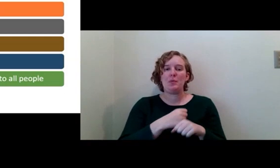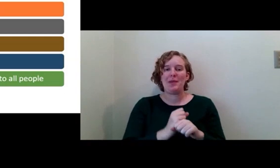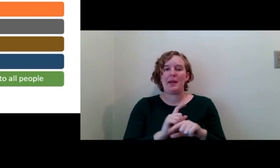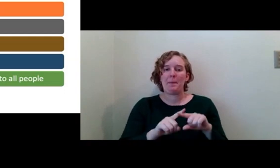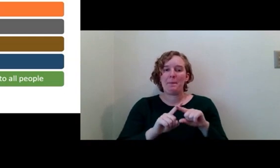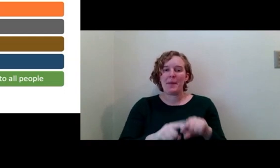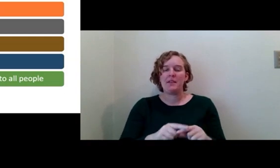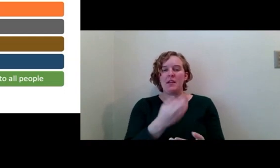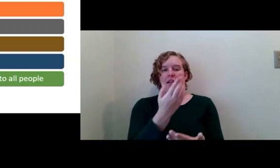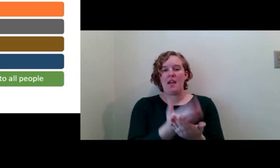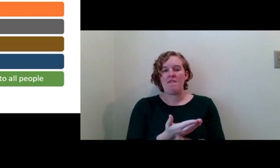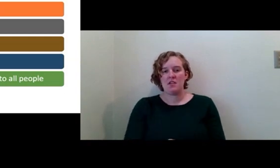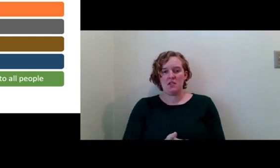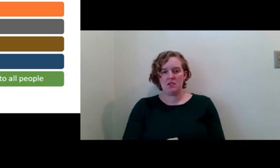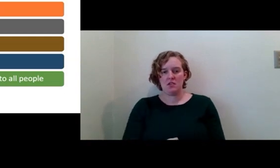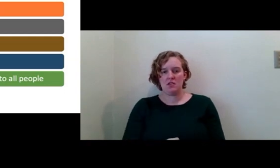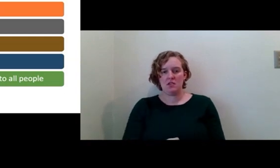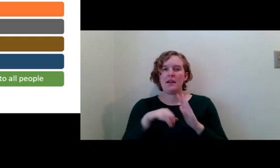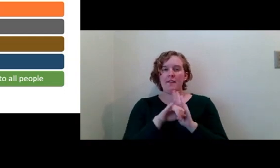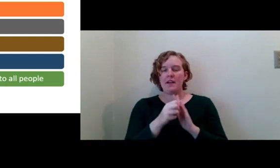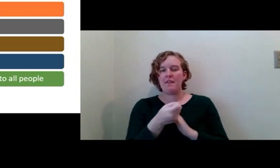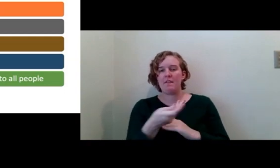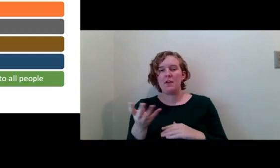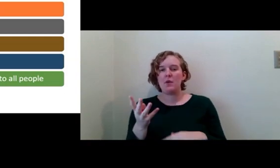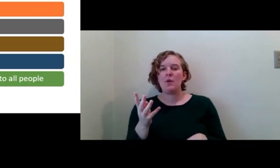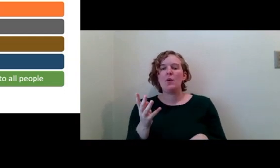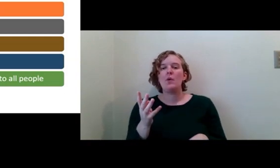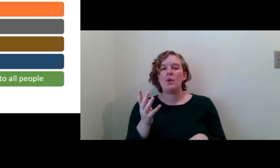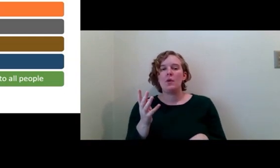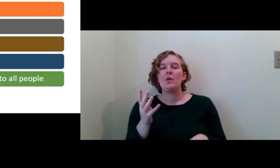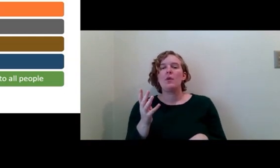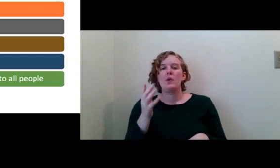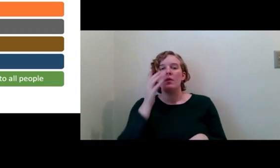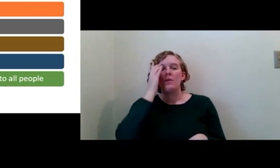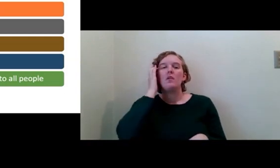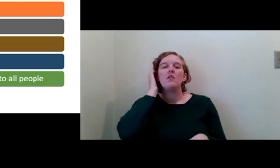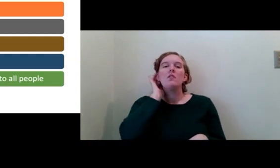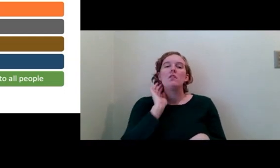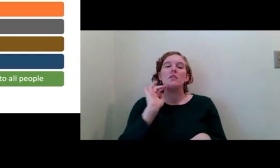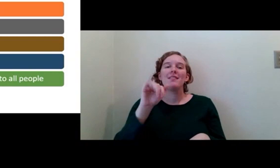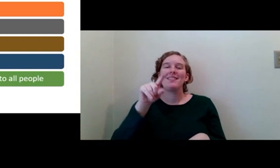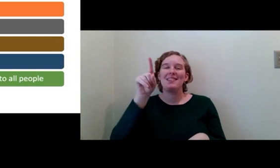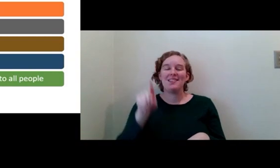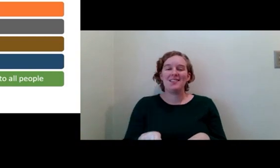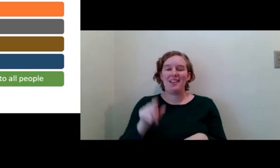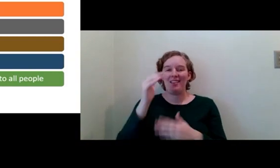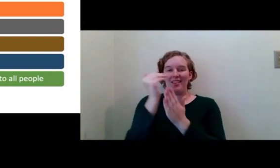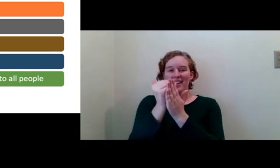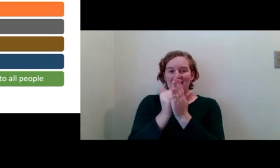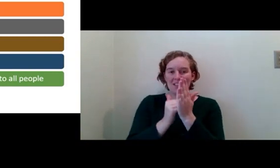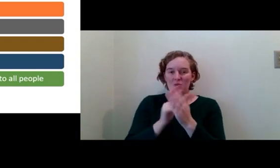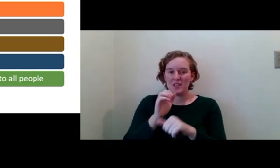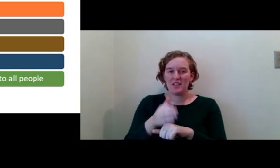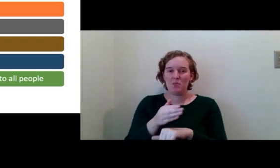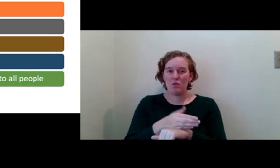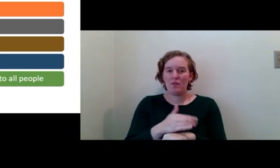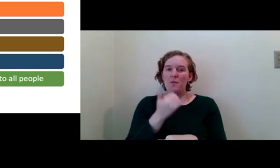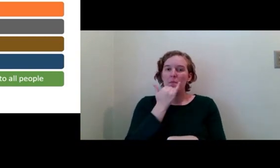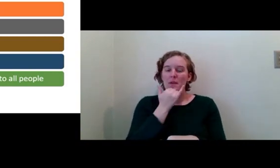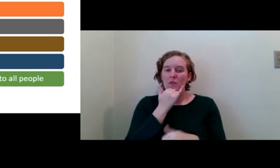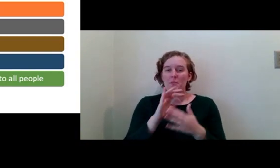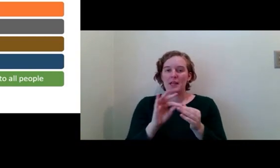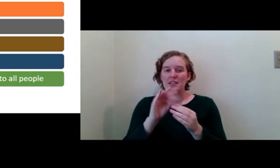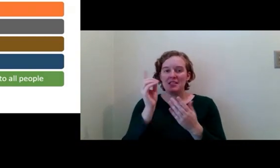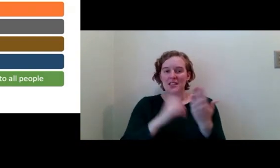few based on the literature that include deprecate C-style syntax, improve error message design, which we know how to do, use